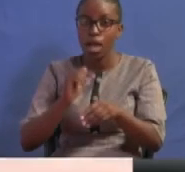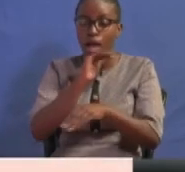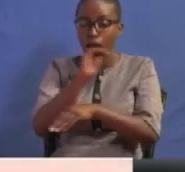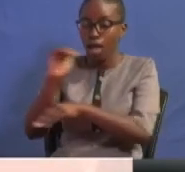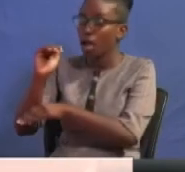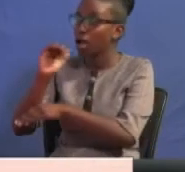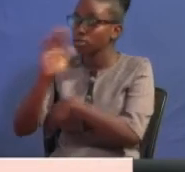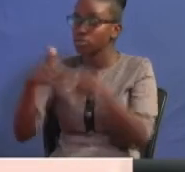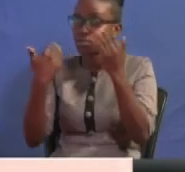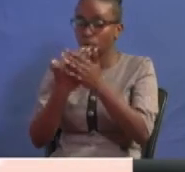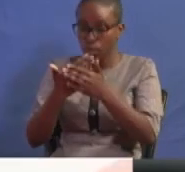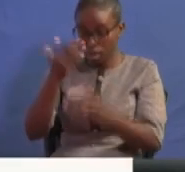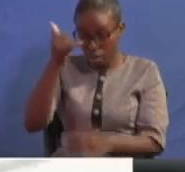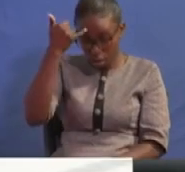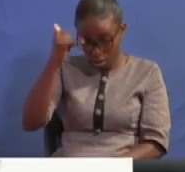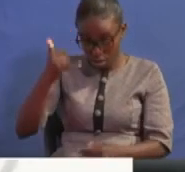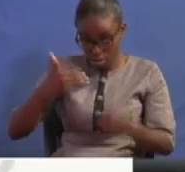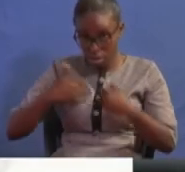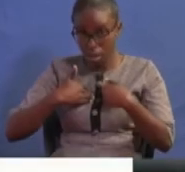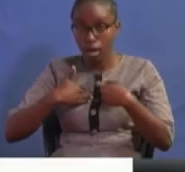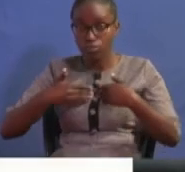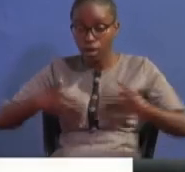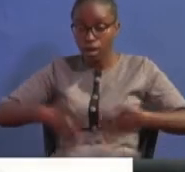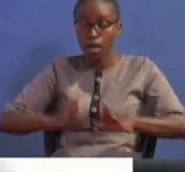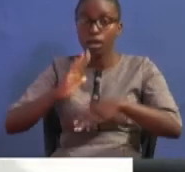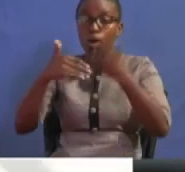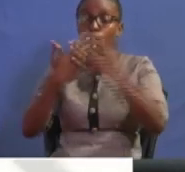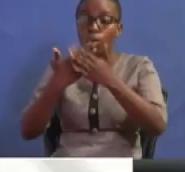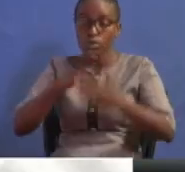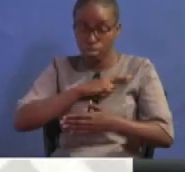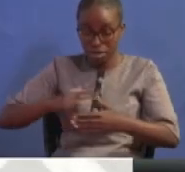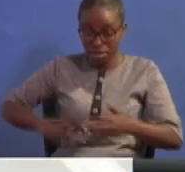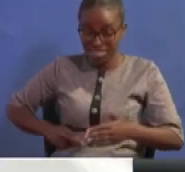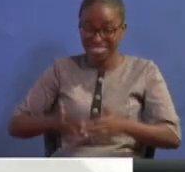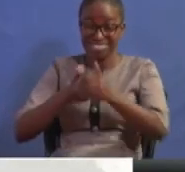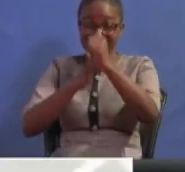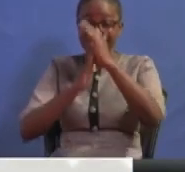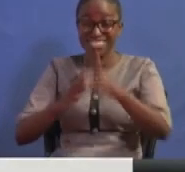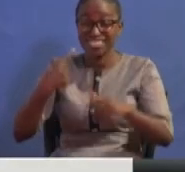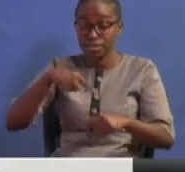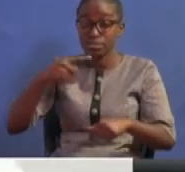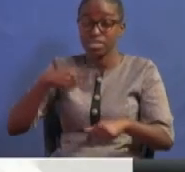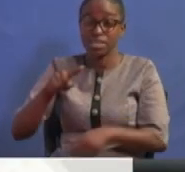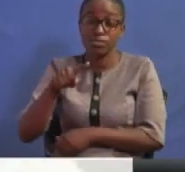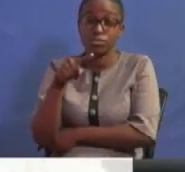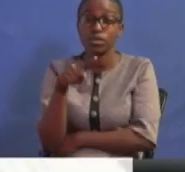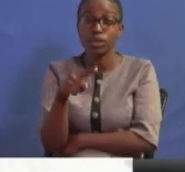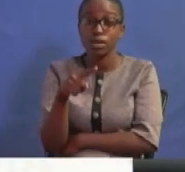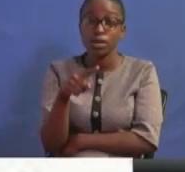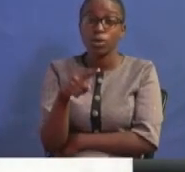have ideas to allow religious leaders themselves to